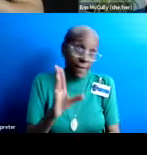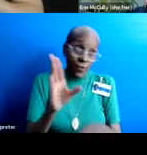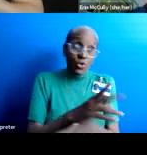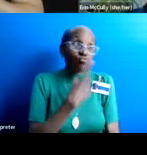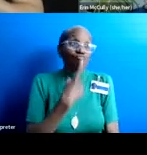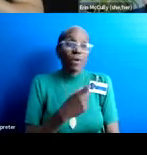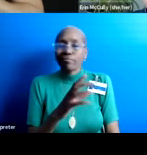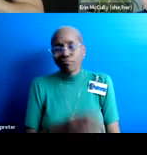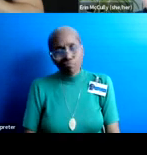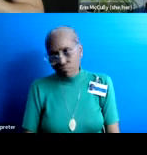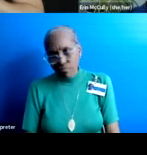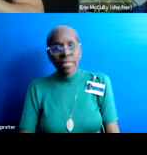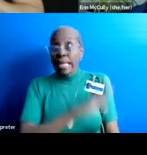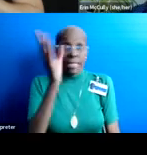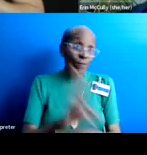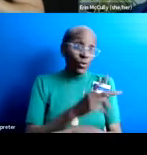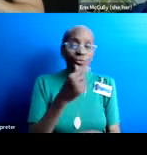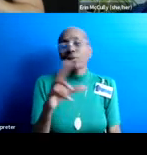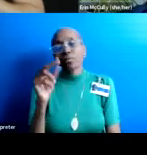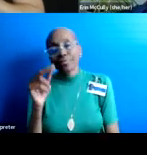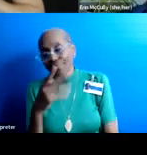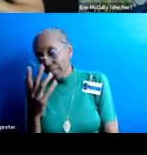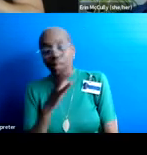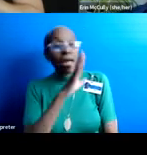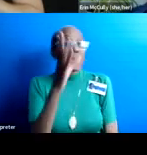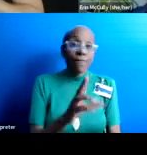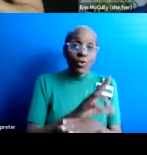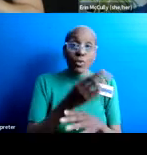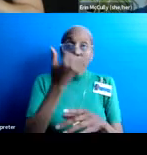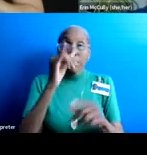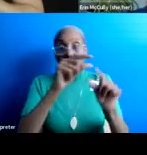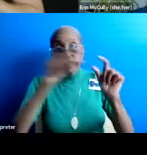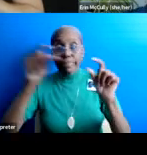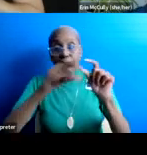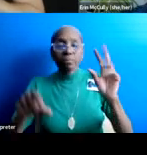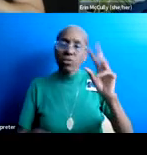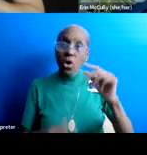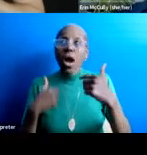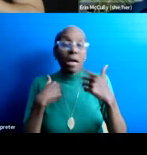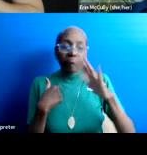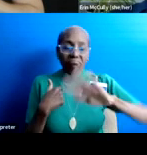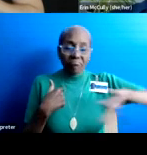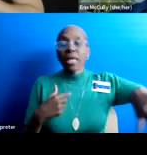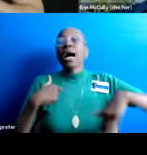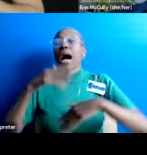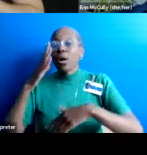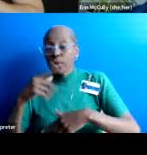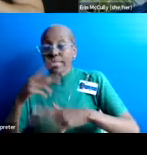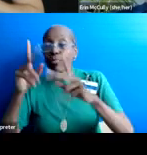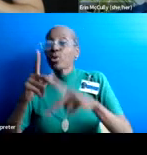font, or never use green font, or never use highlighting. But what I will say is, for someone who can't